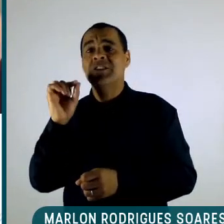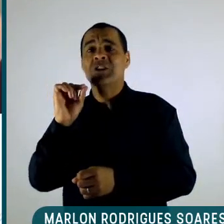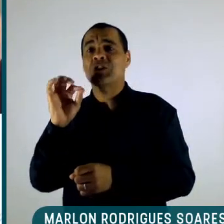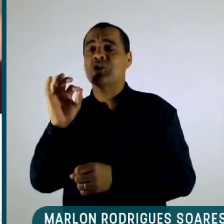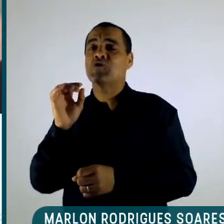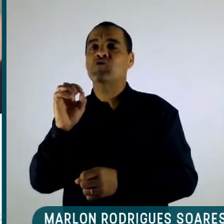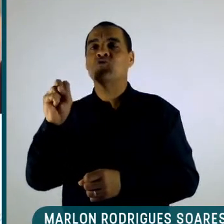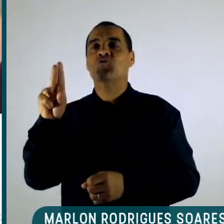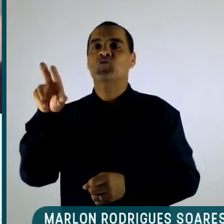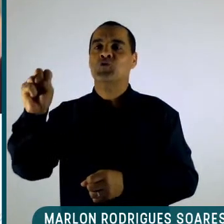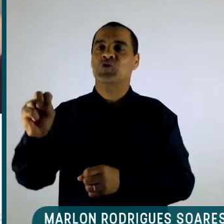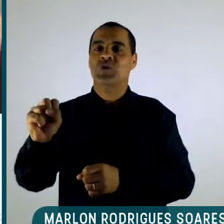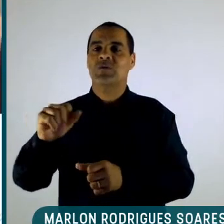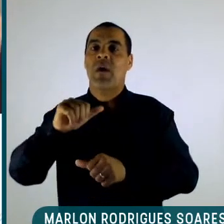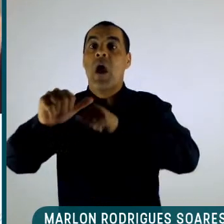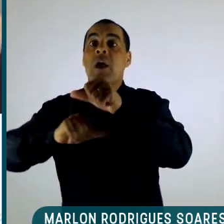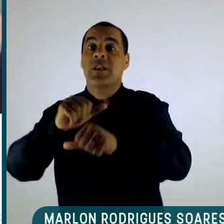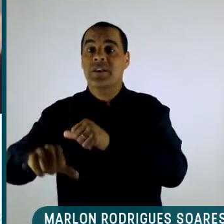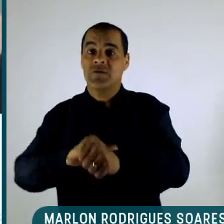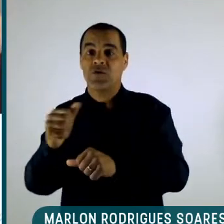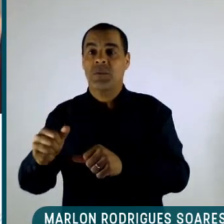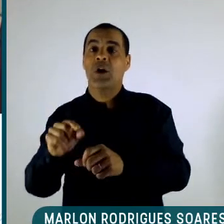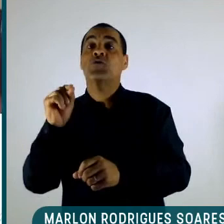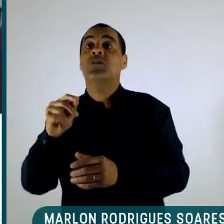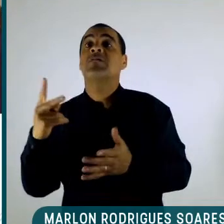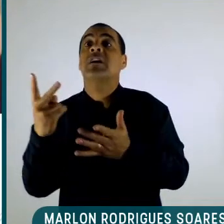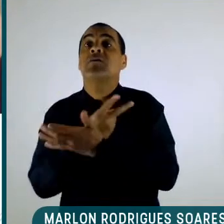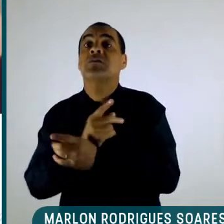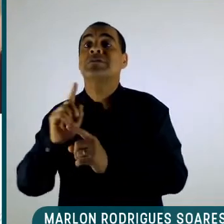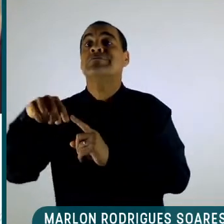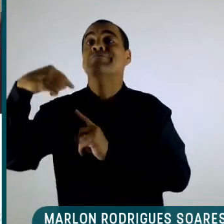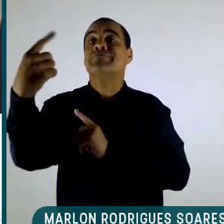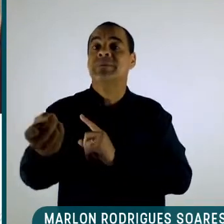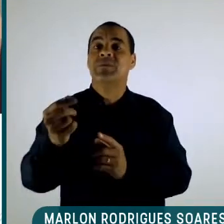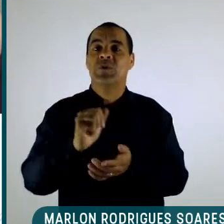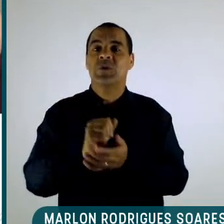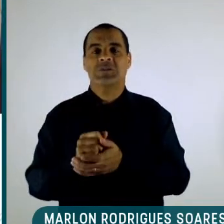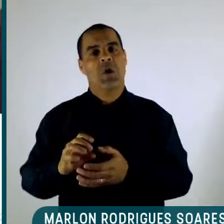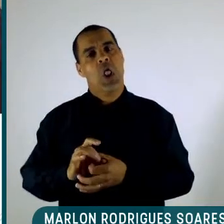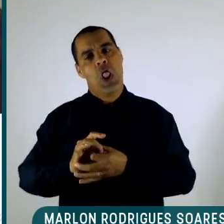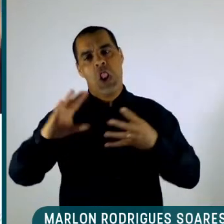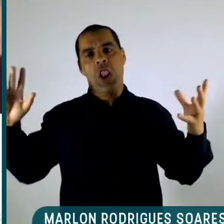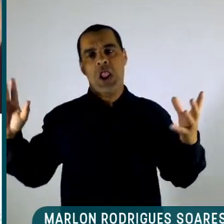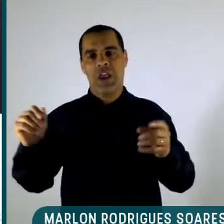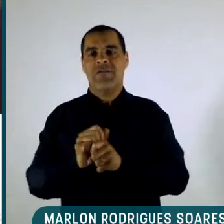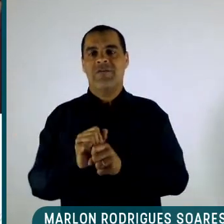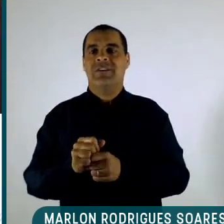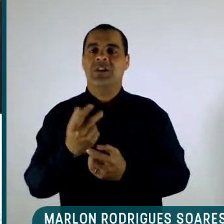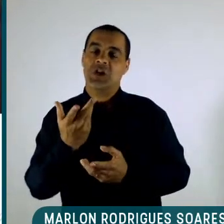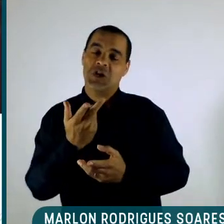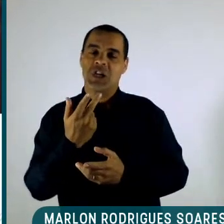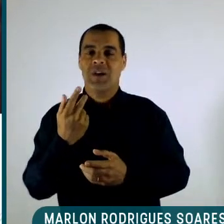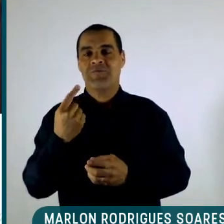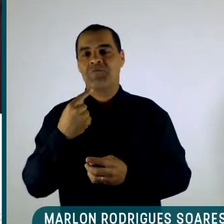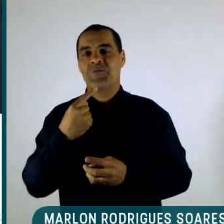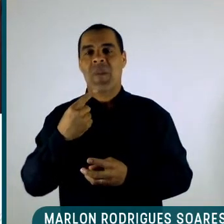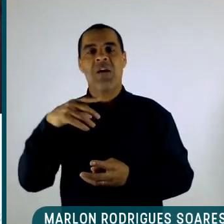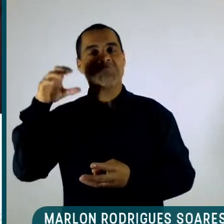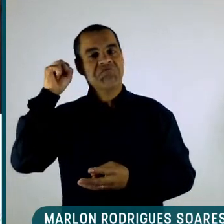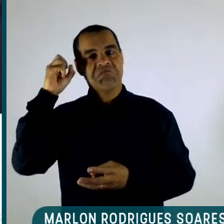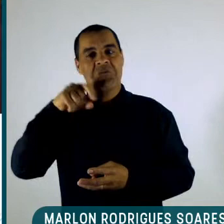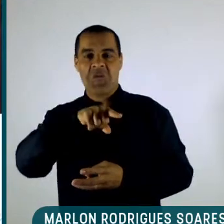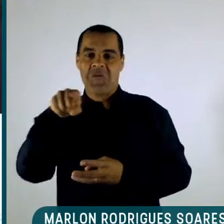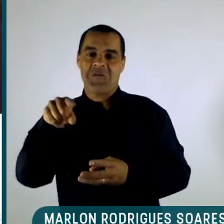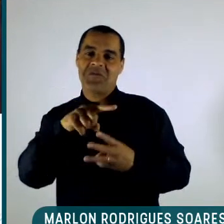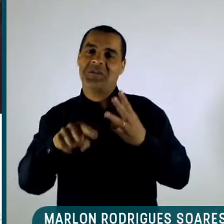to come closer to what it proposes to be, which is a real universal